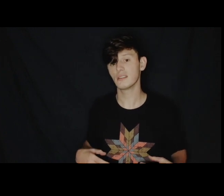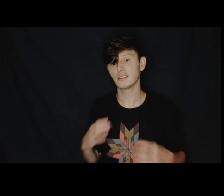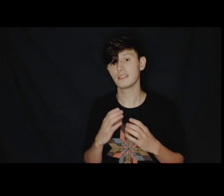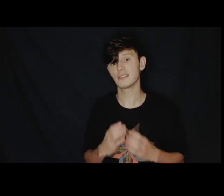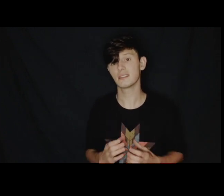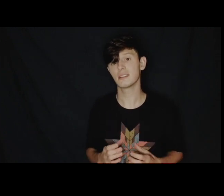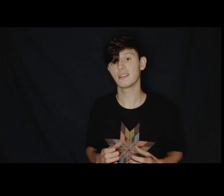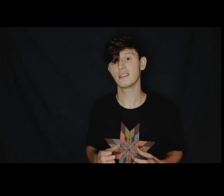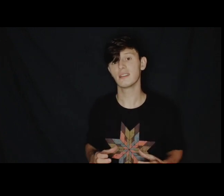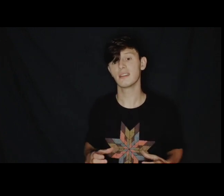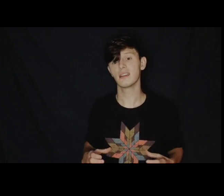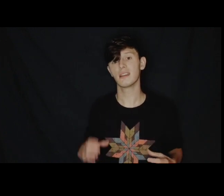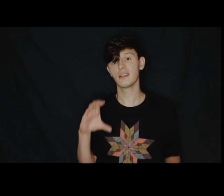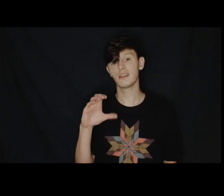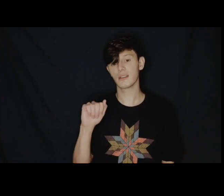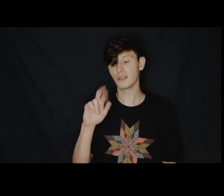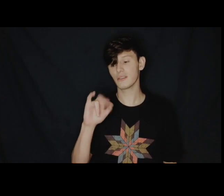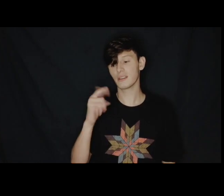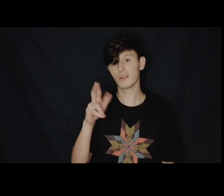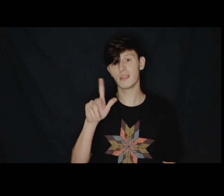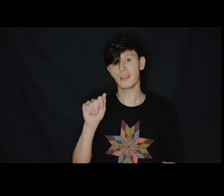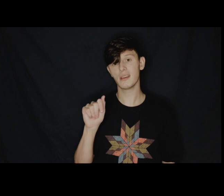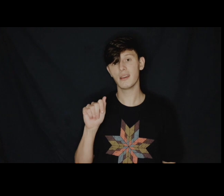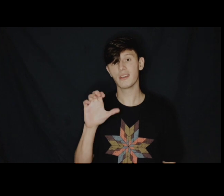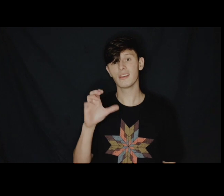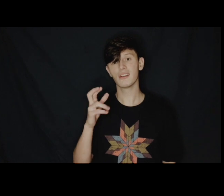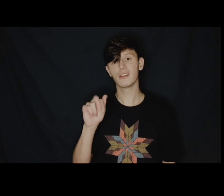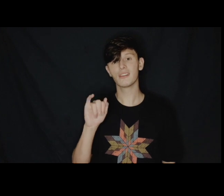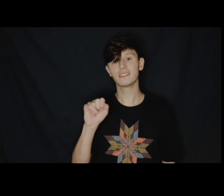Christine, Caligula,